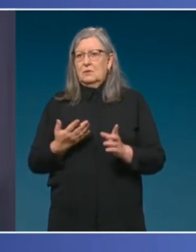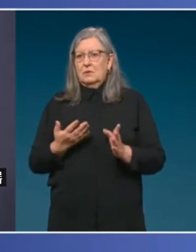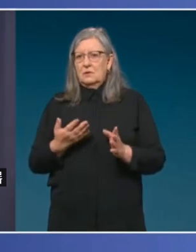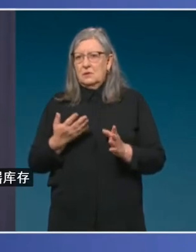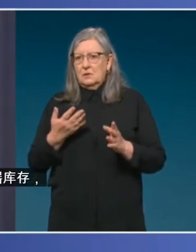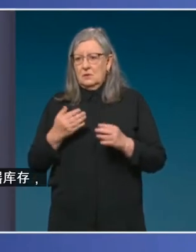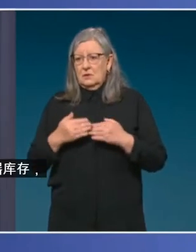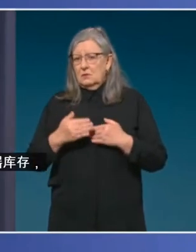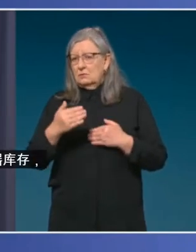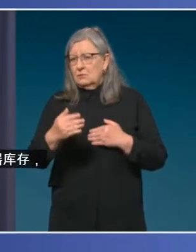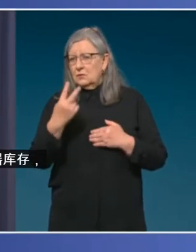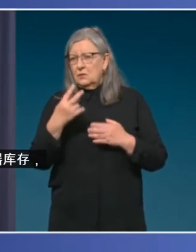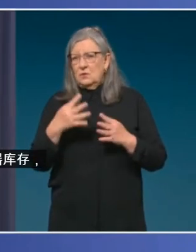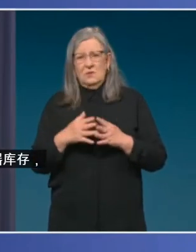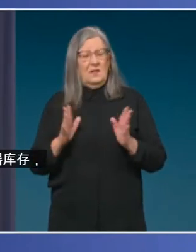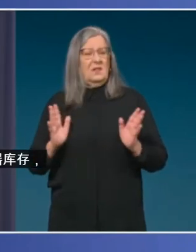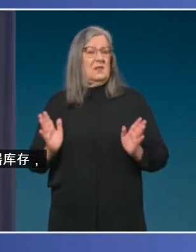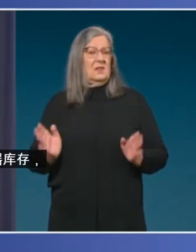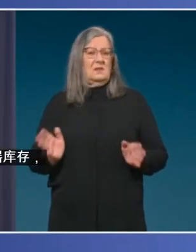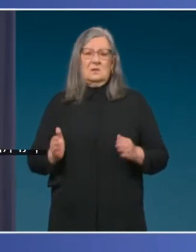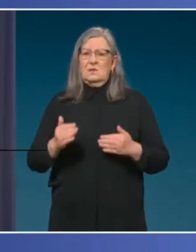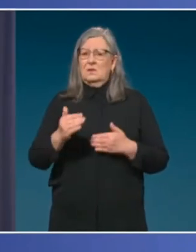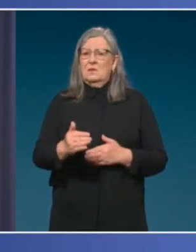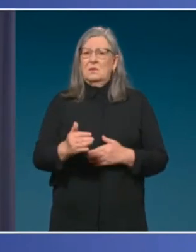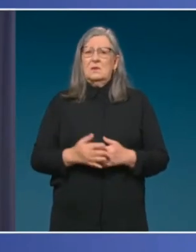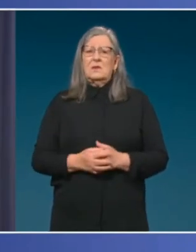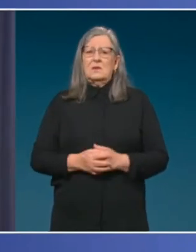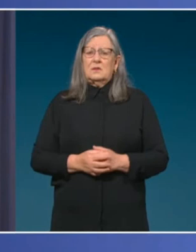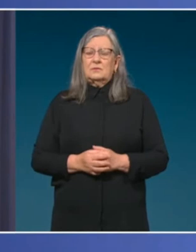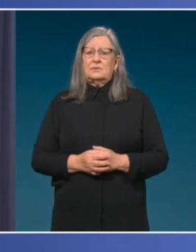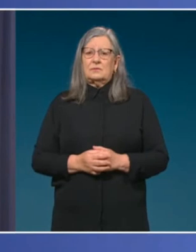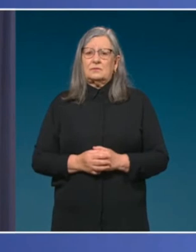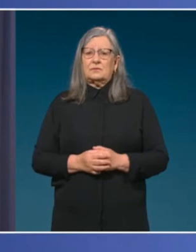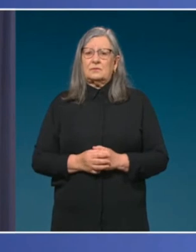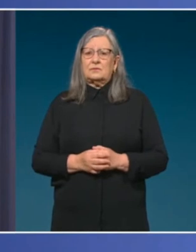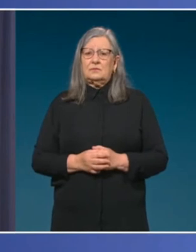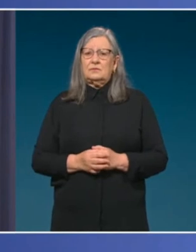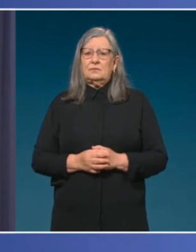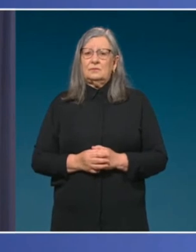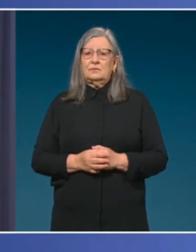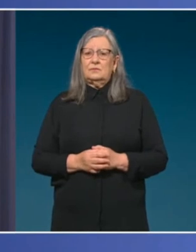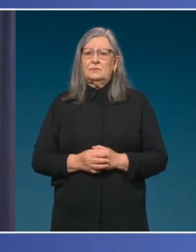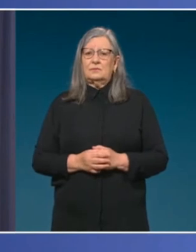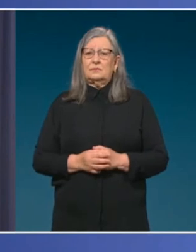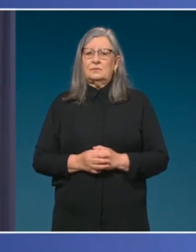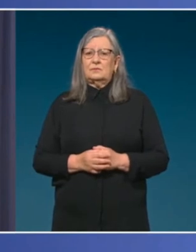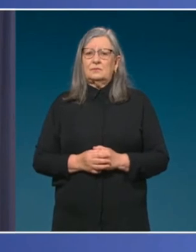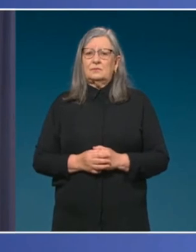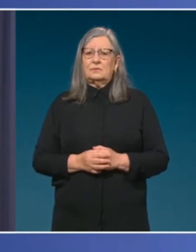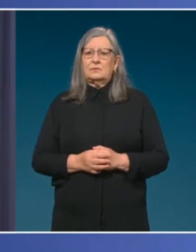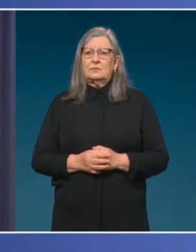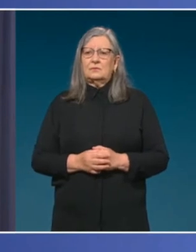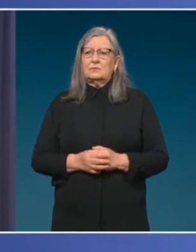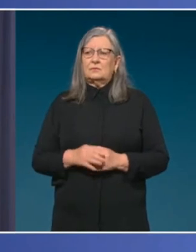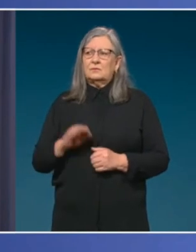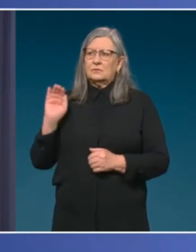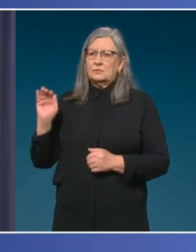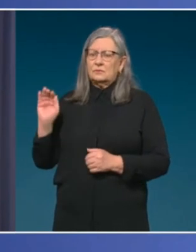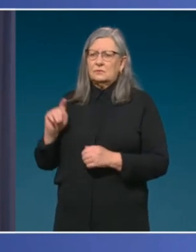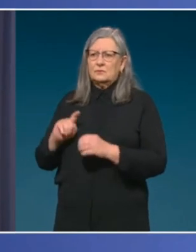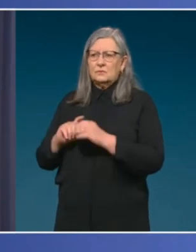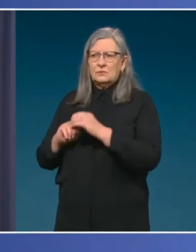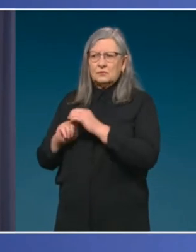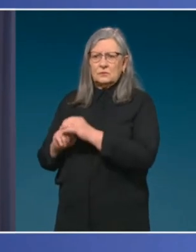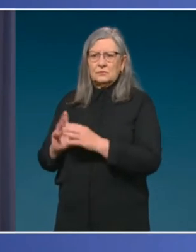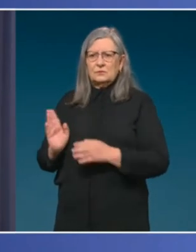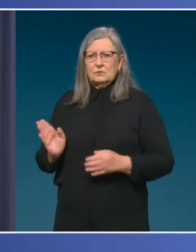in the country, and is it possible that there could be a return to the international competition that we saw earlier in the year, potentially leaving us